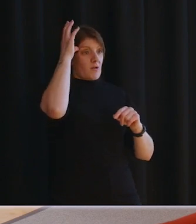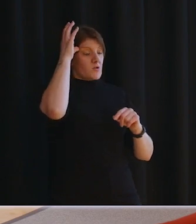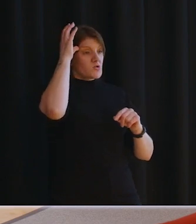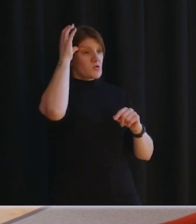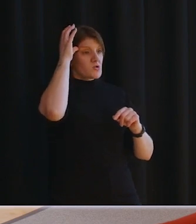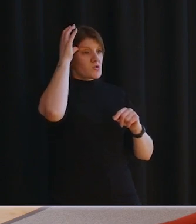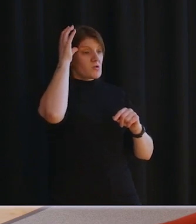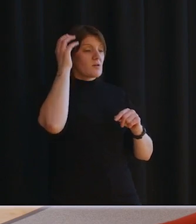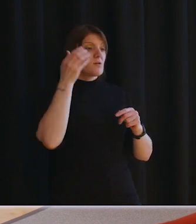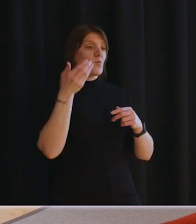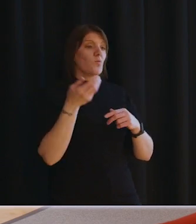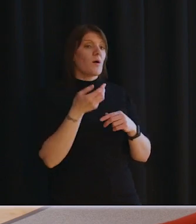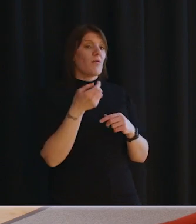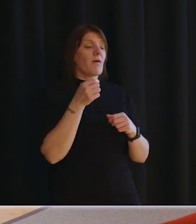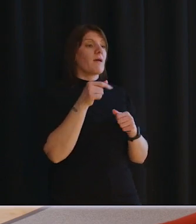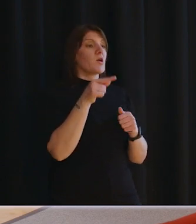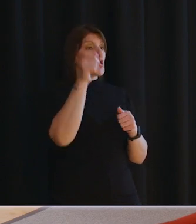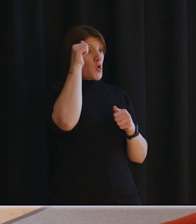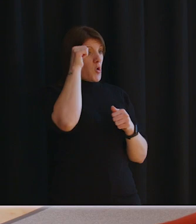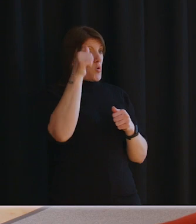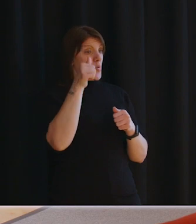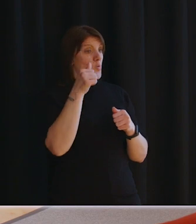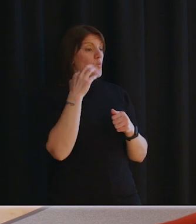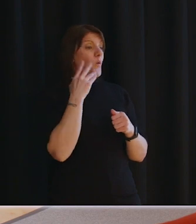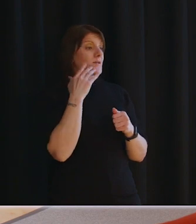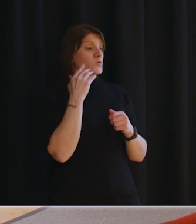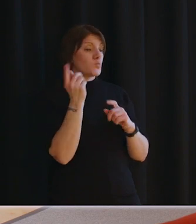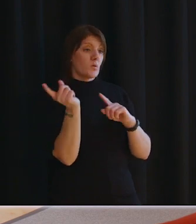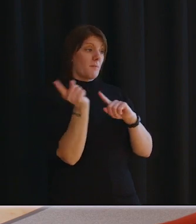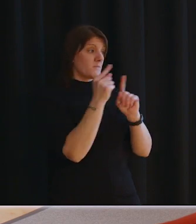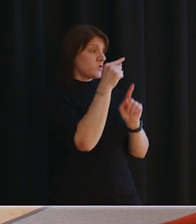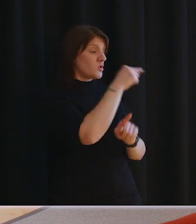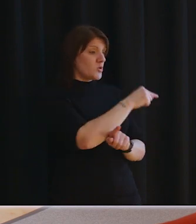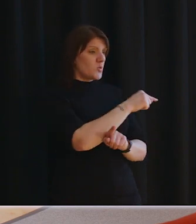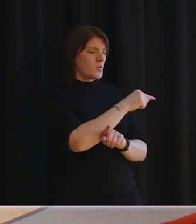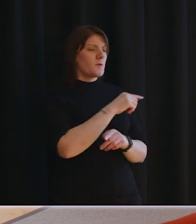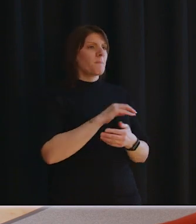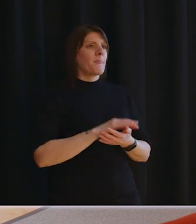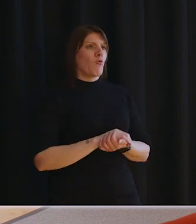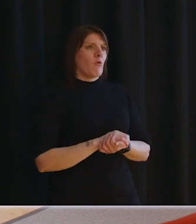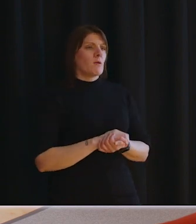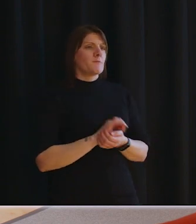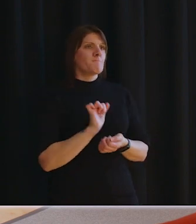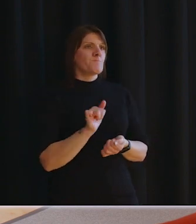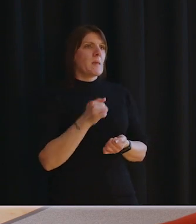you, basically? In my teacher training,